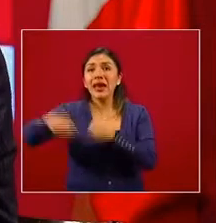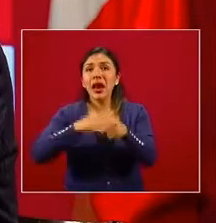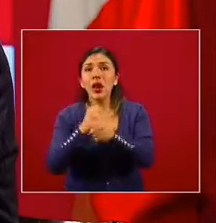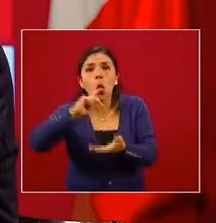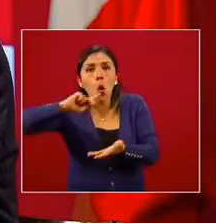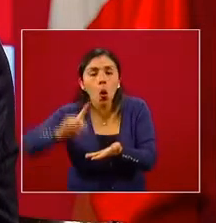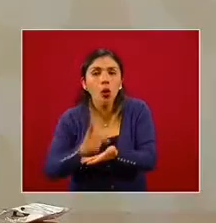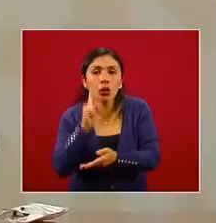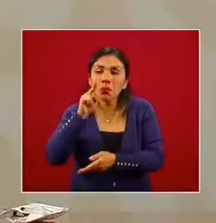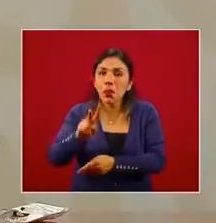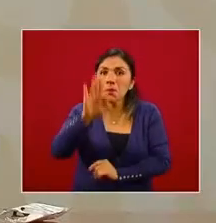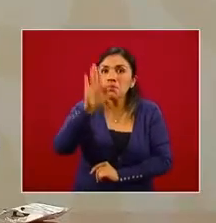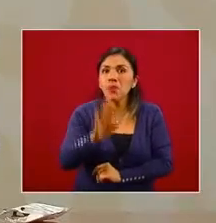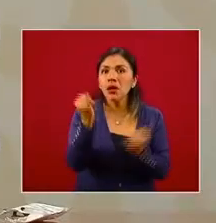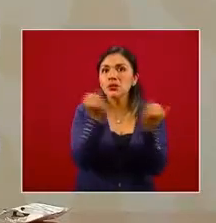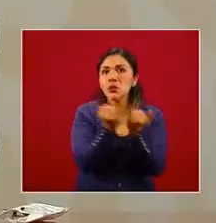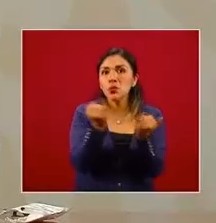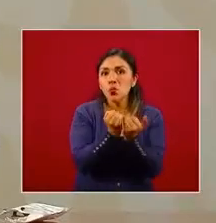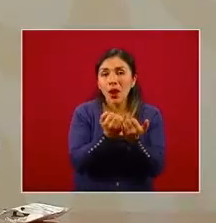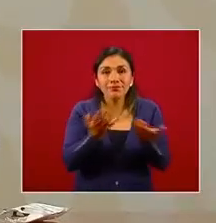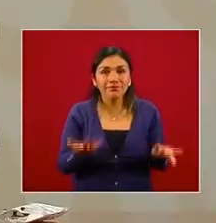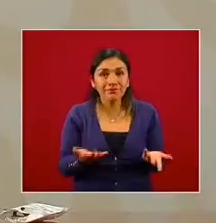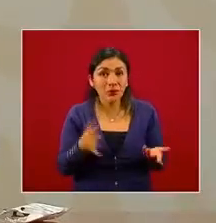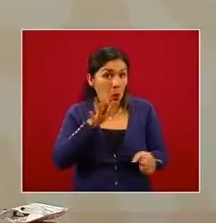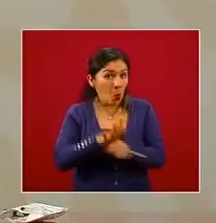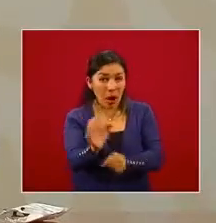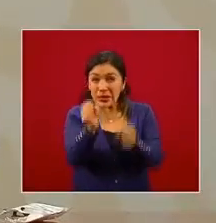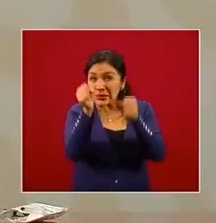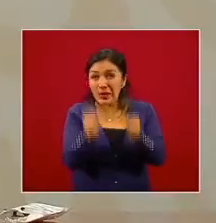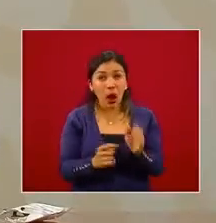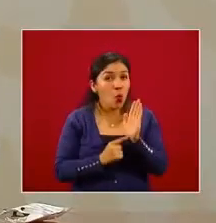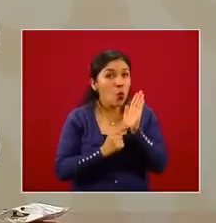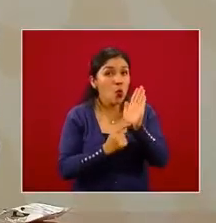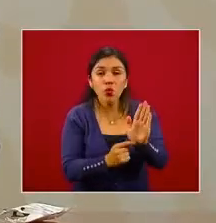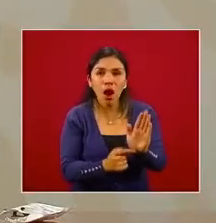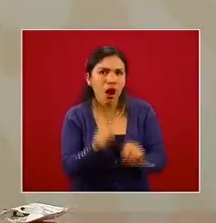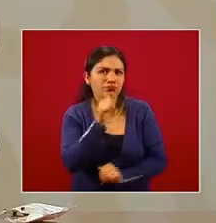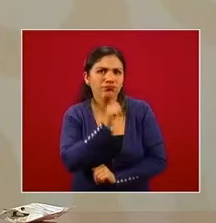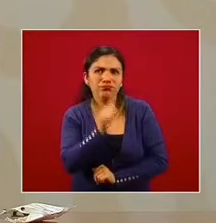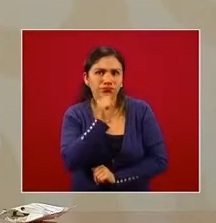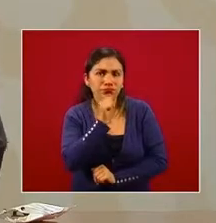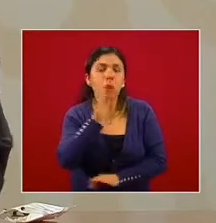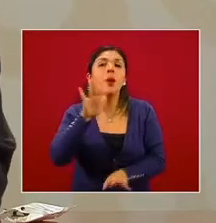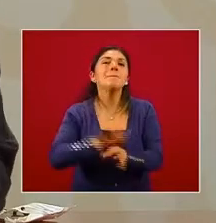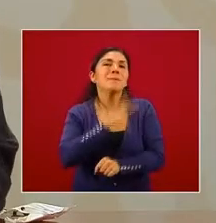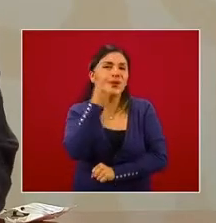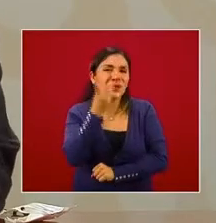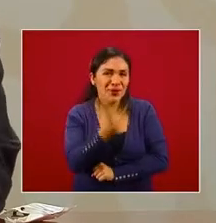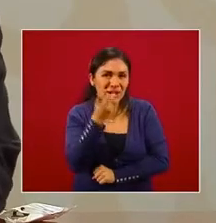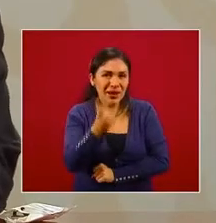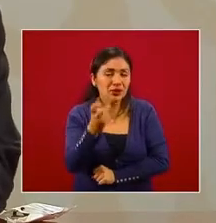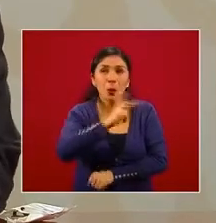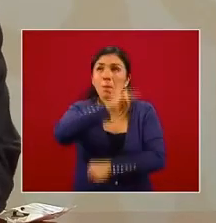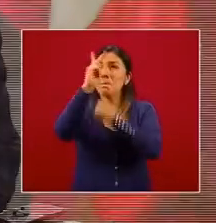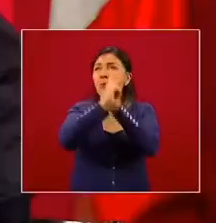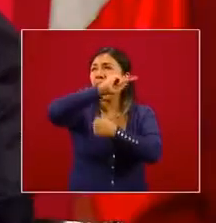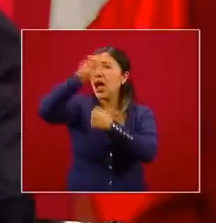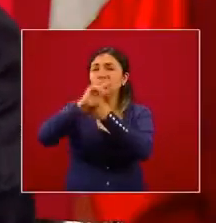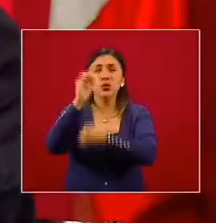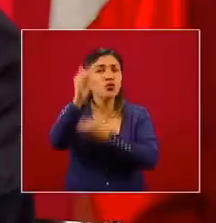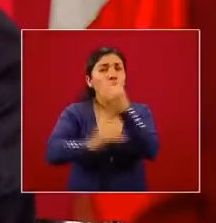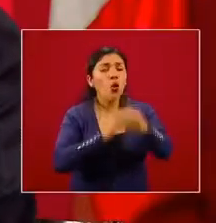whole world is experiencing this. There is no guarantee. And that's why